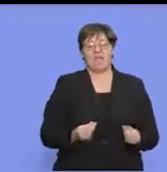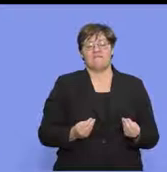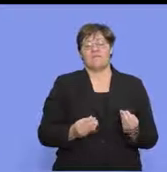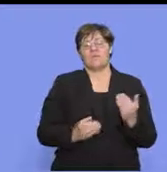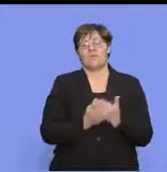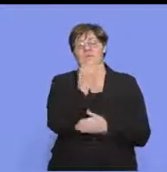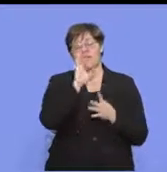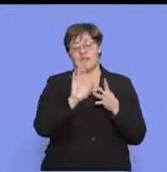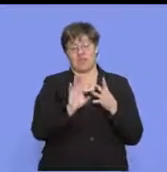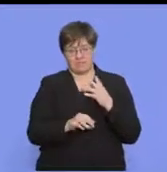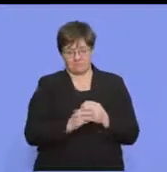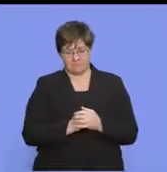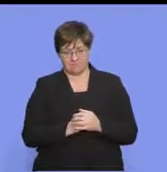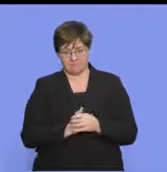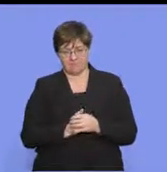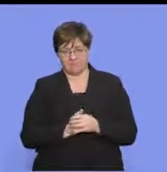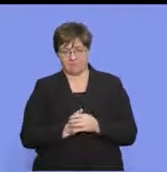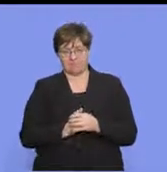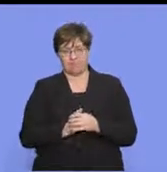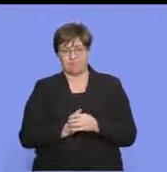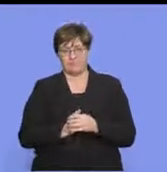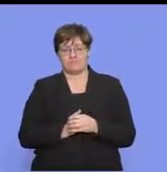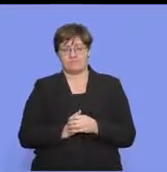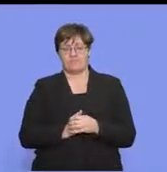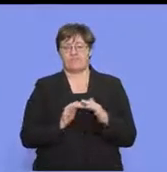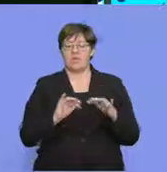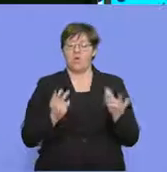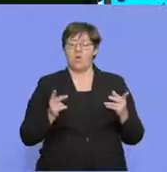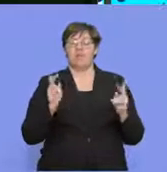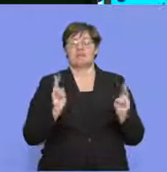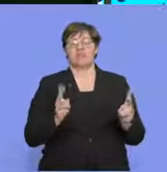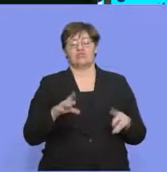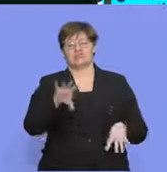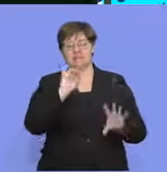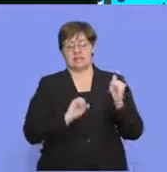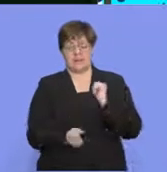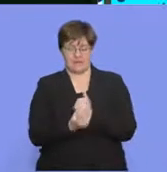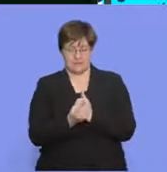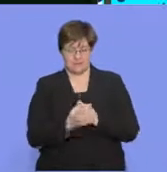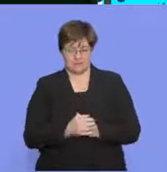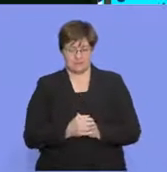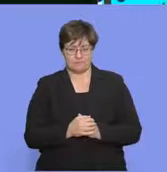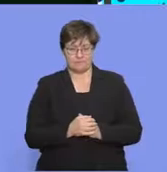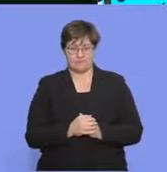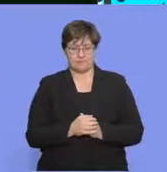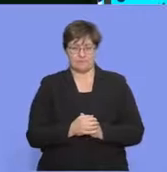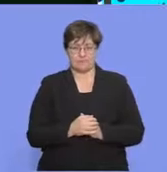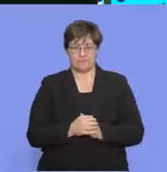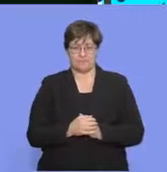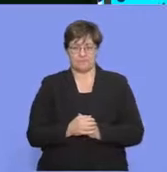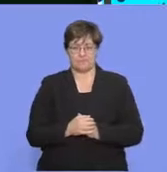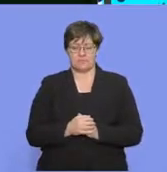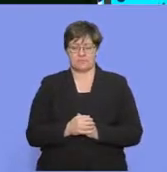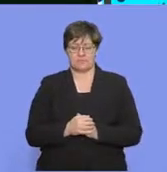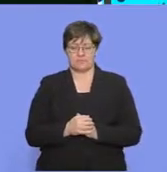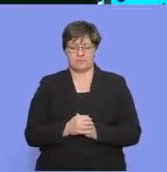new characteristic or trait. And that is how natural selection takes place.